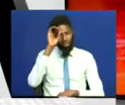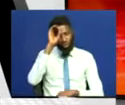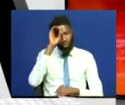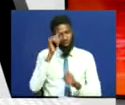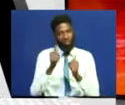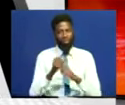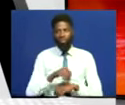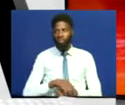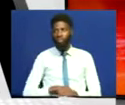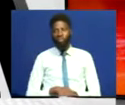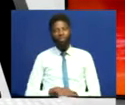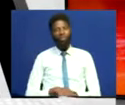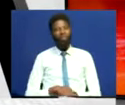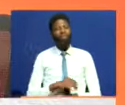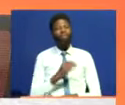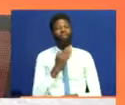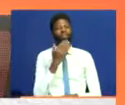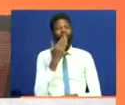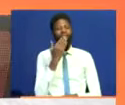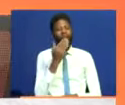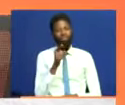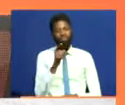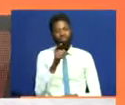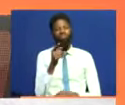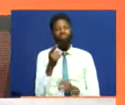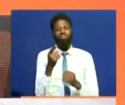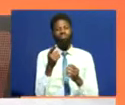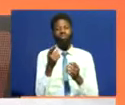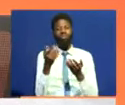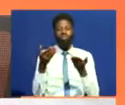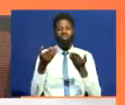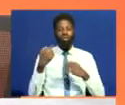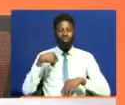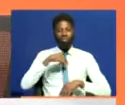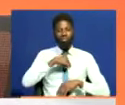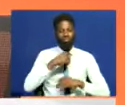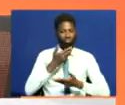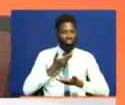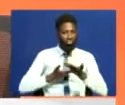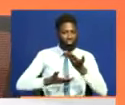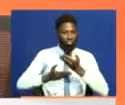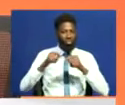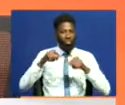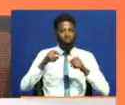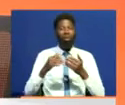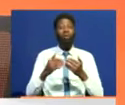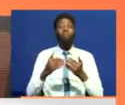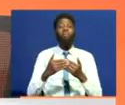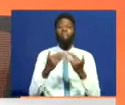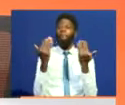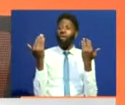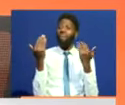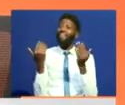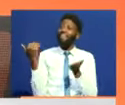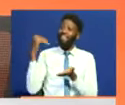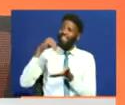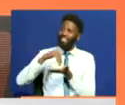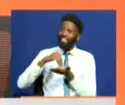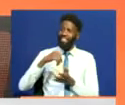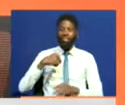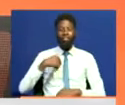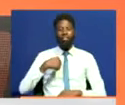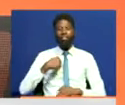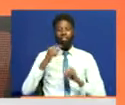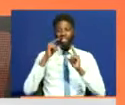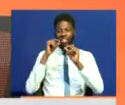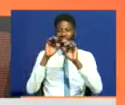Thank you for having us this great morning. And let me start by giving my condolences still again to the